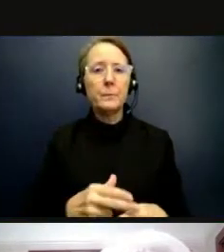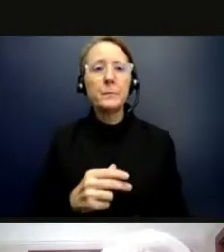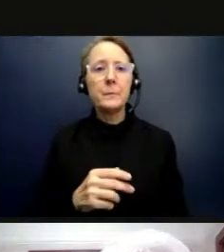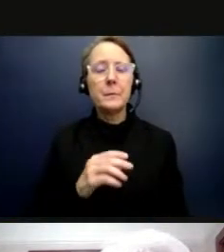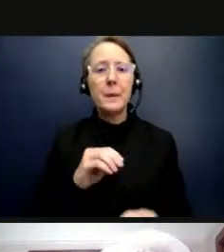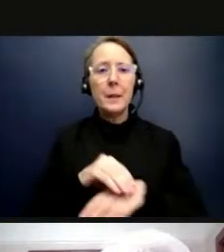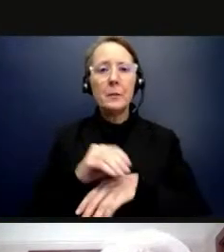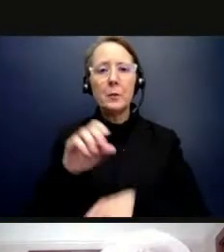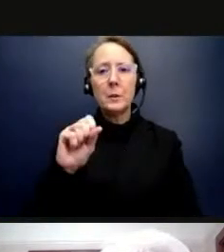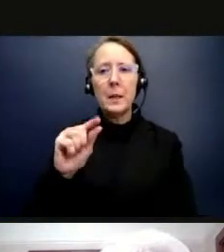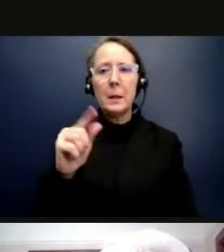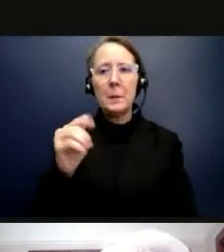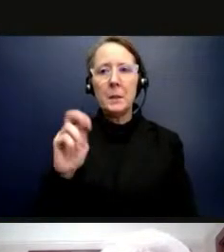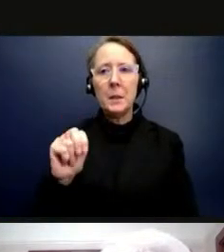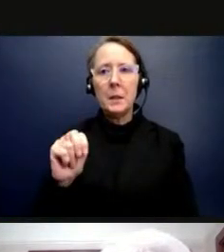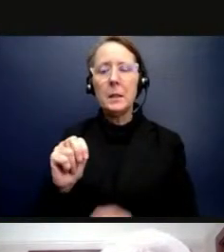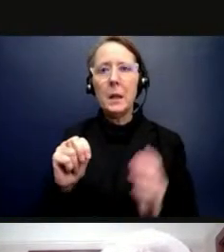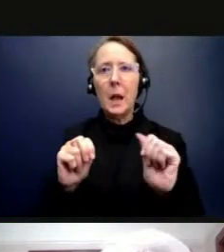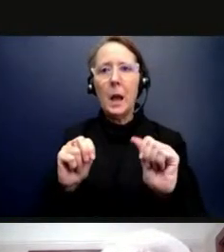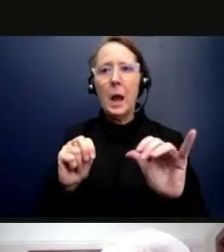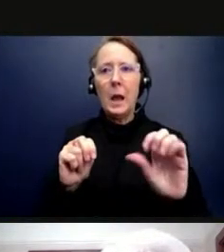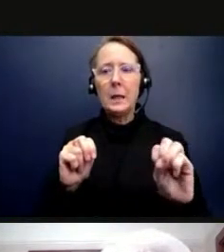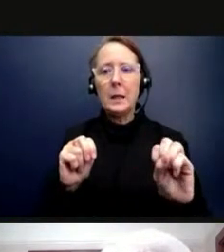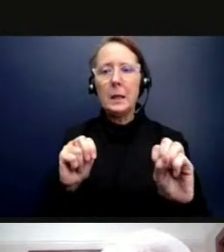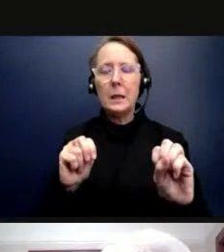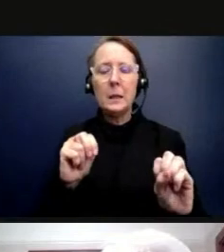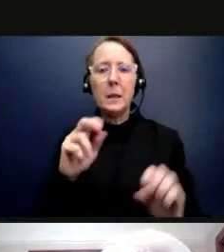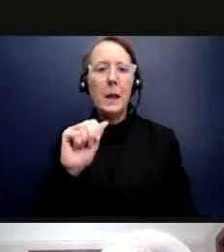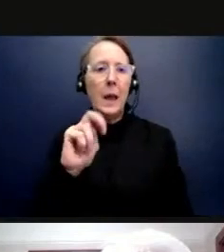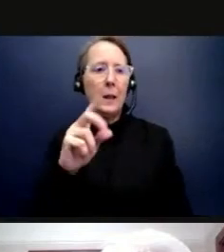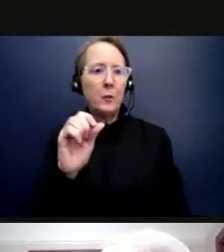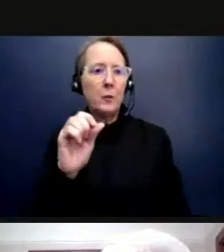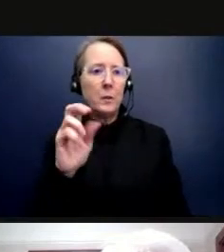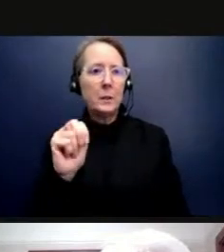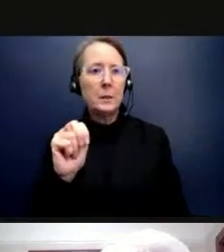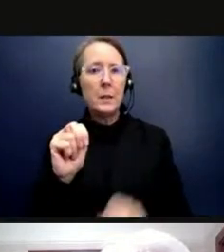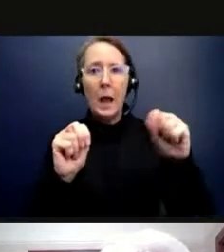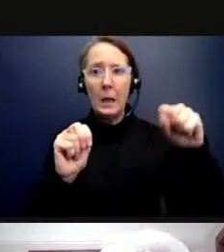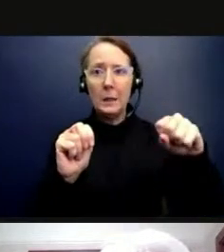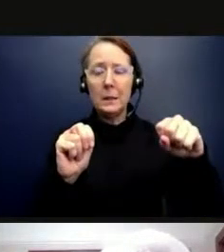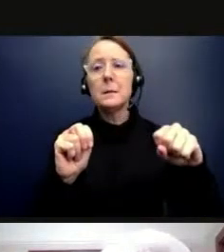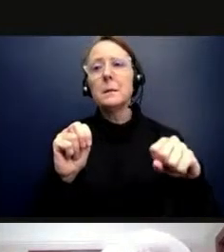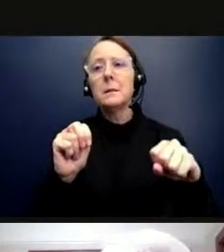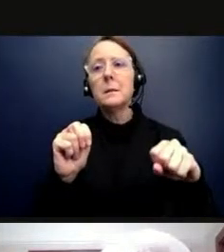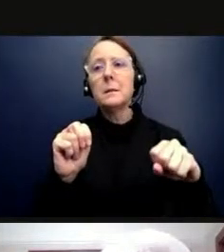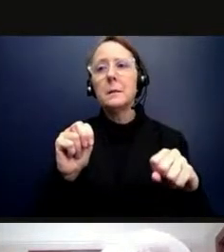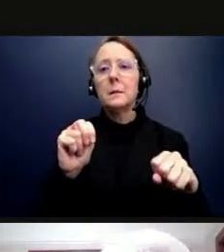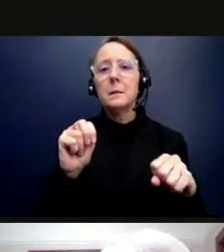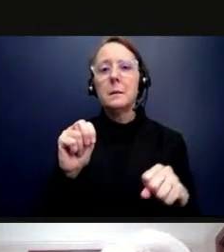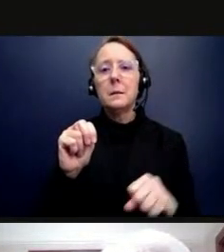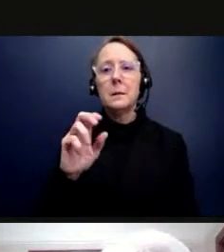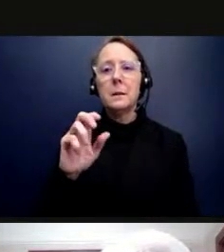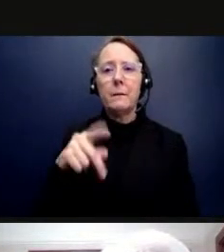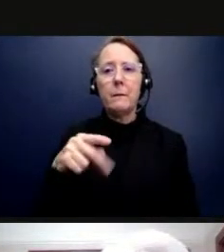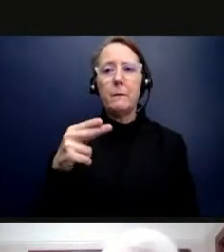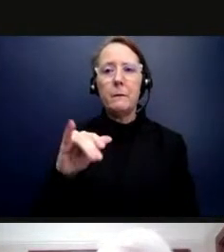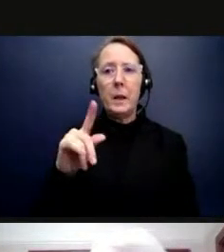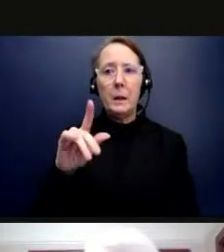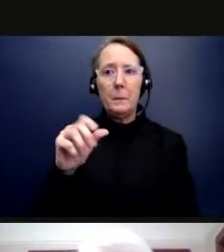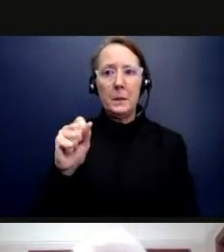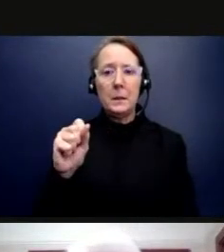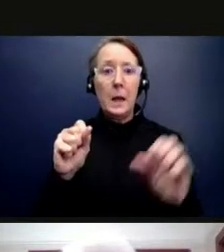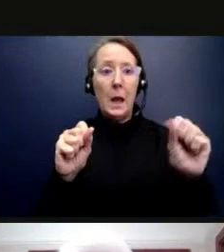Stapleton? Aye. Councillor Anderson? Aye. Councillor Phillips?